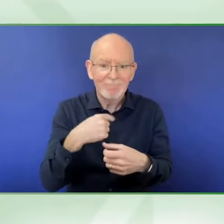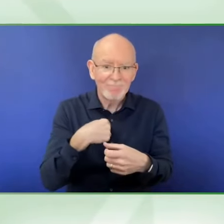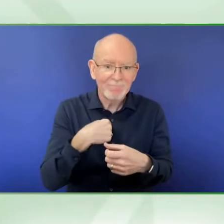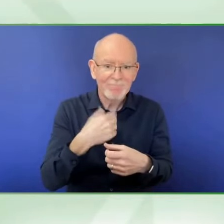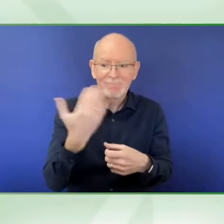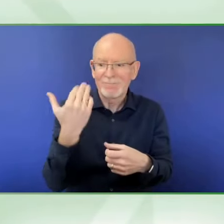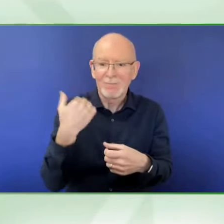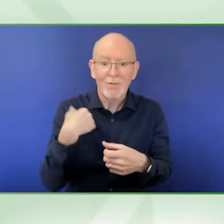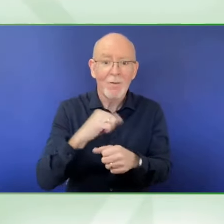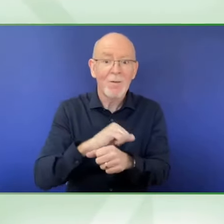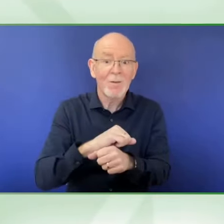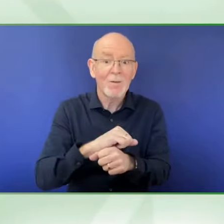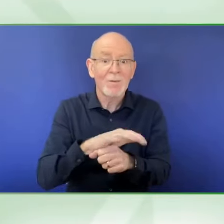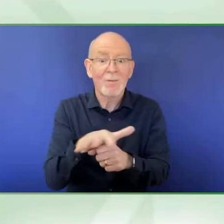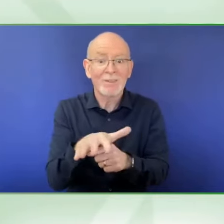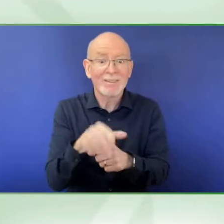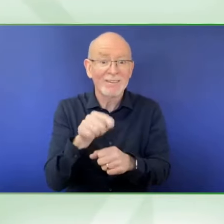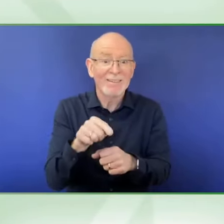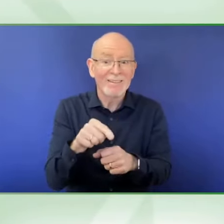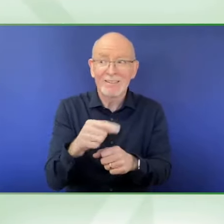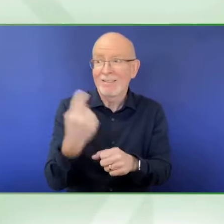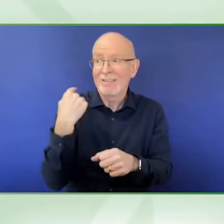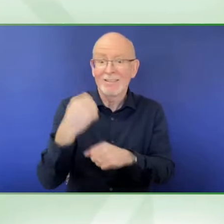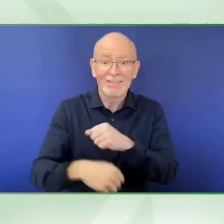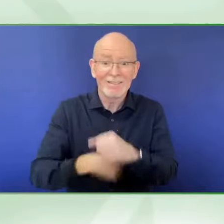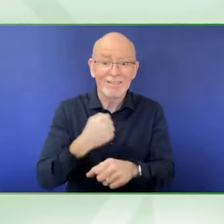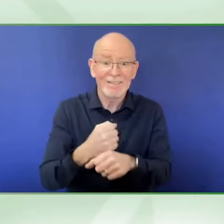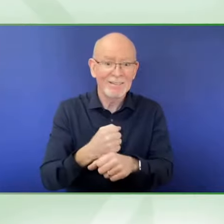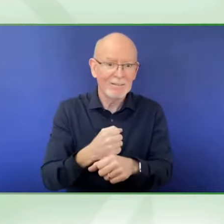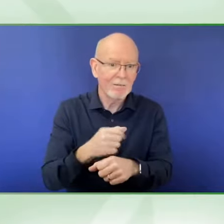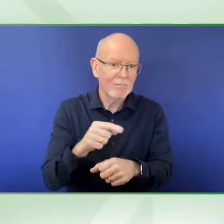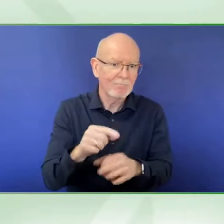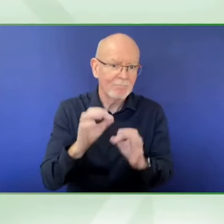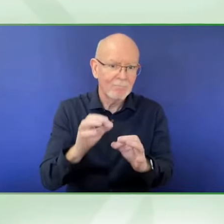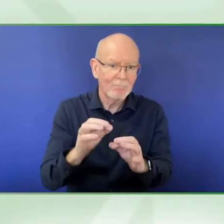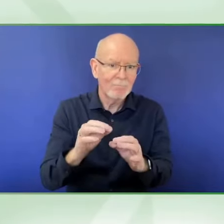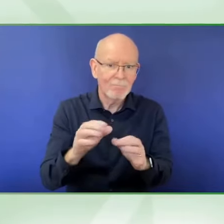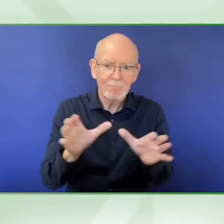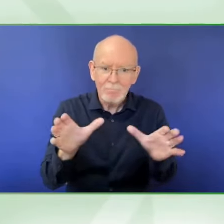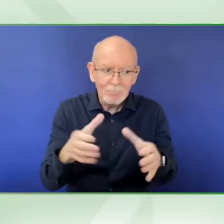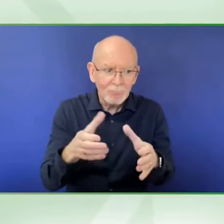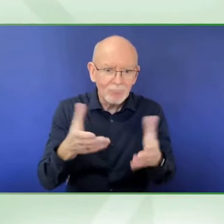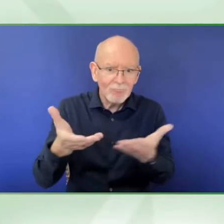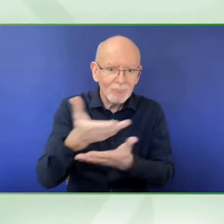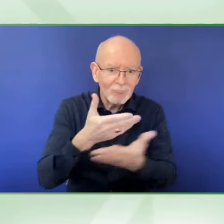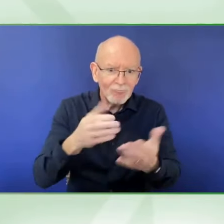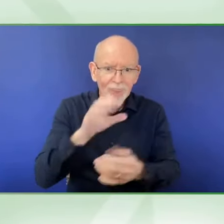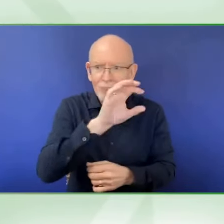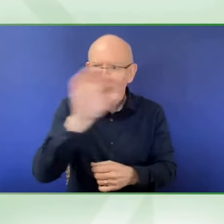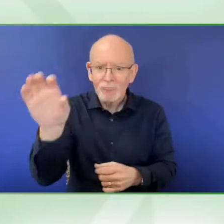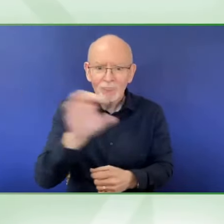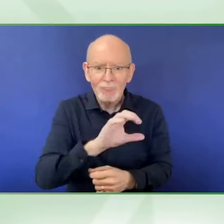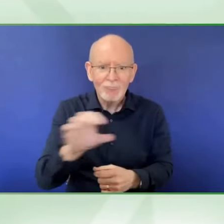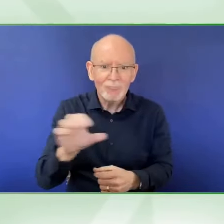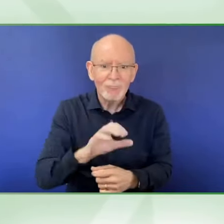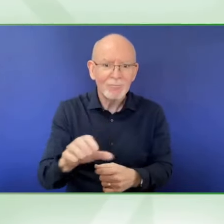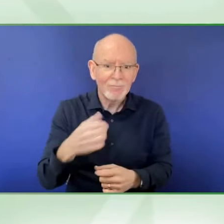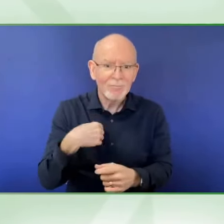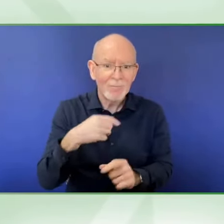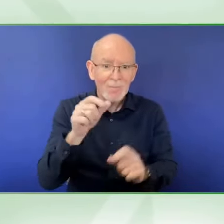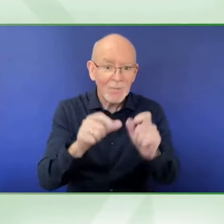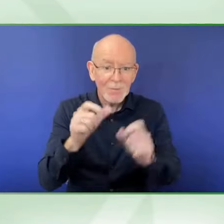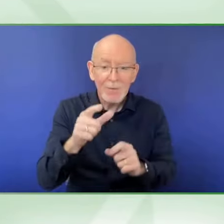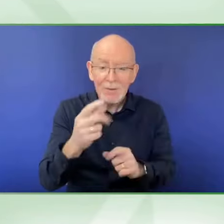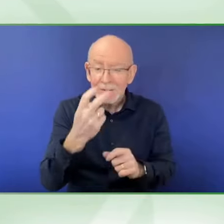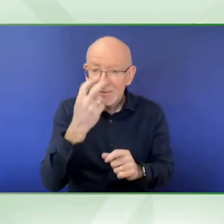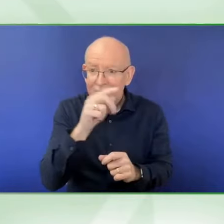disability. But I will say after you cross that line, after you get their trust, it's